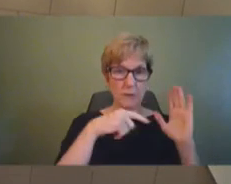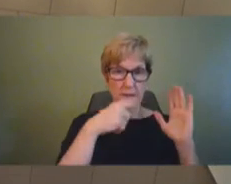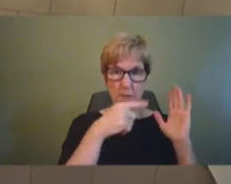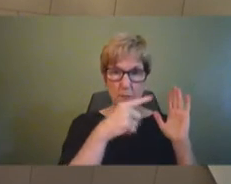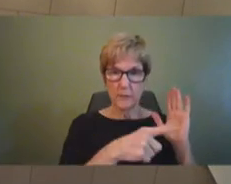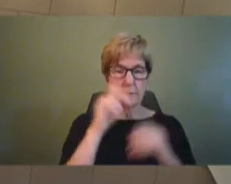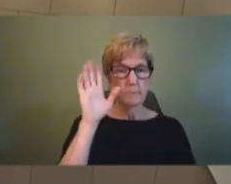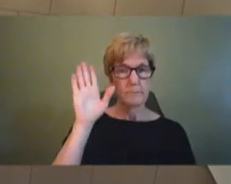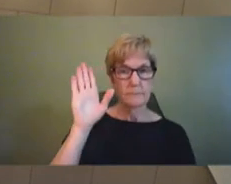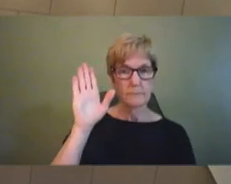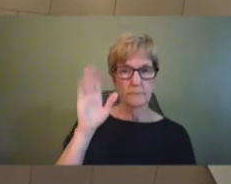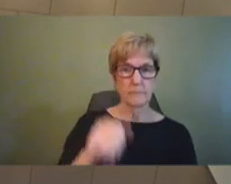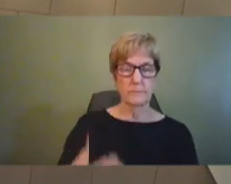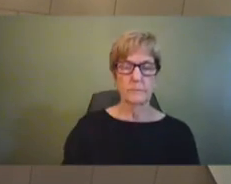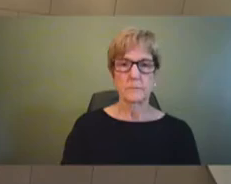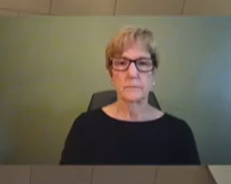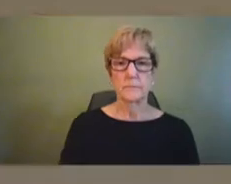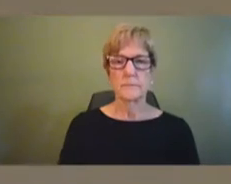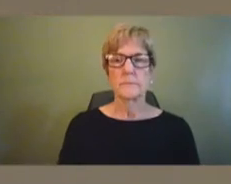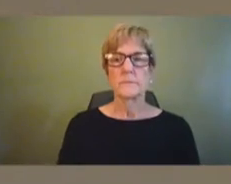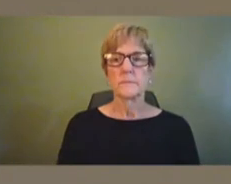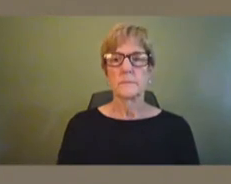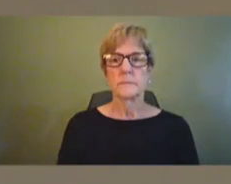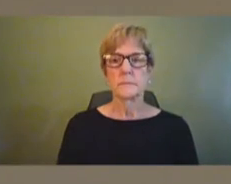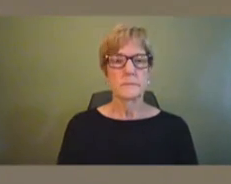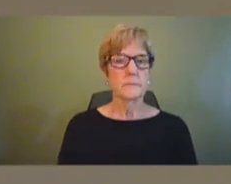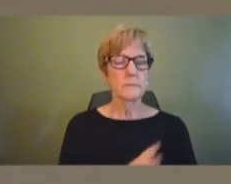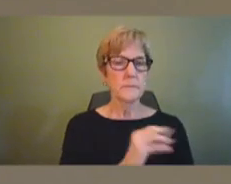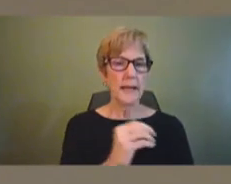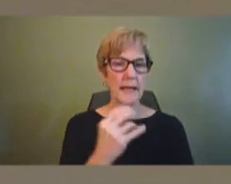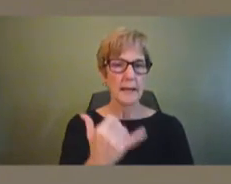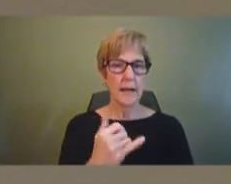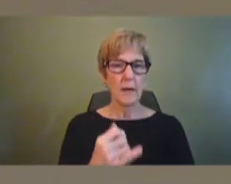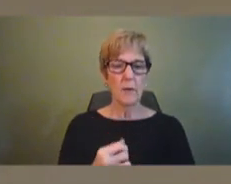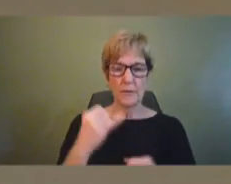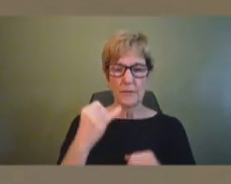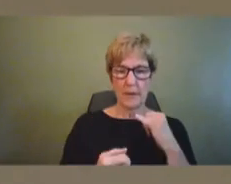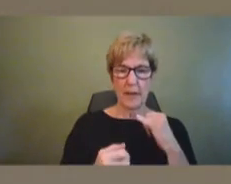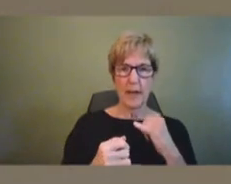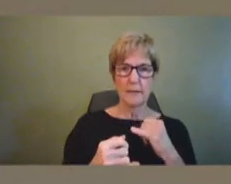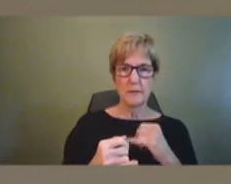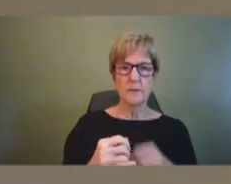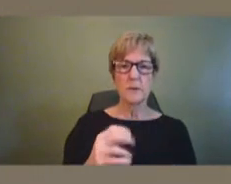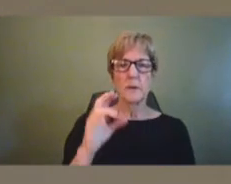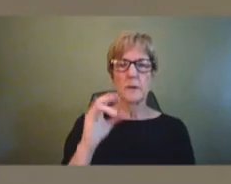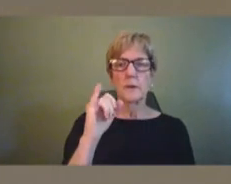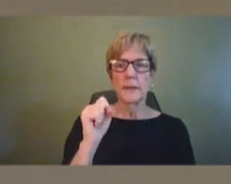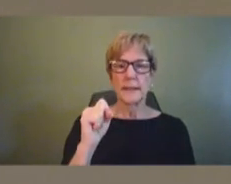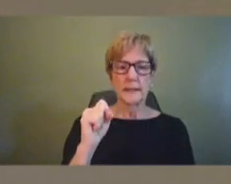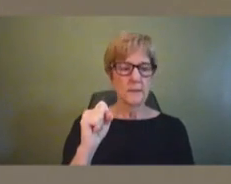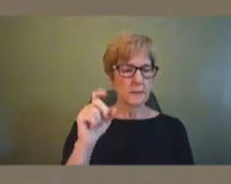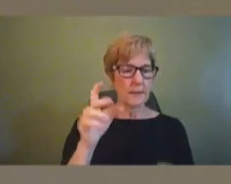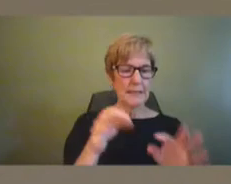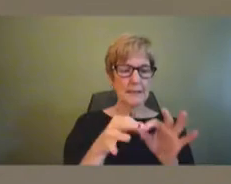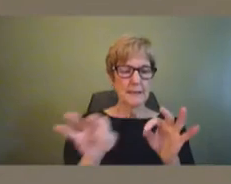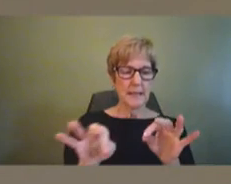hand all right um and now the last item that we have is text Amendment